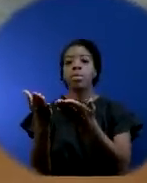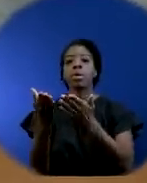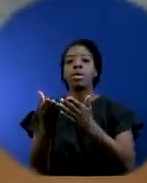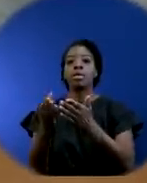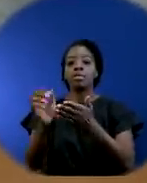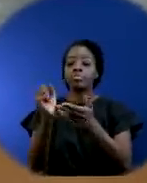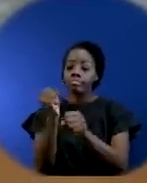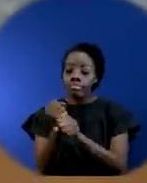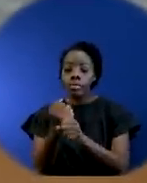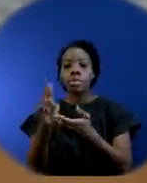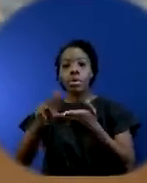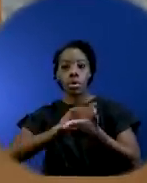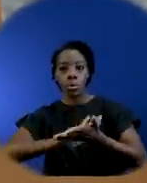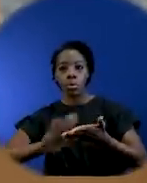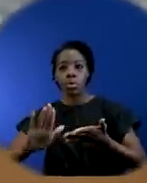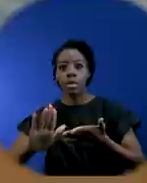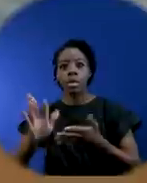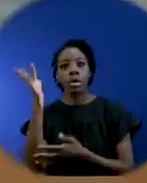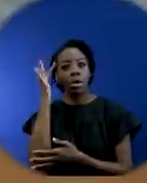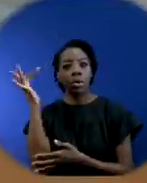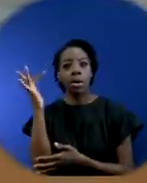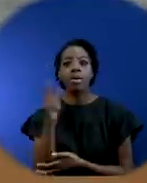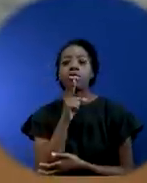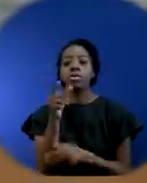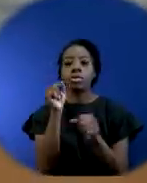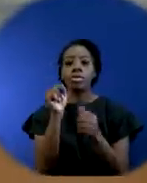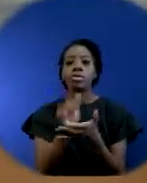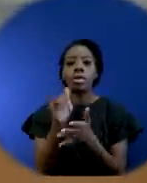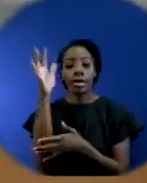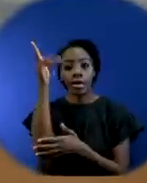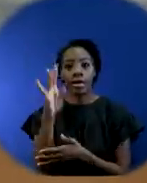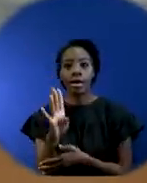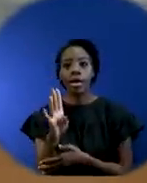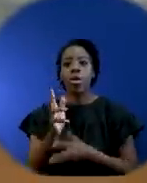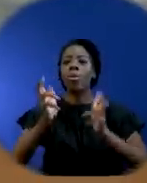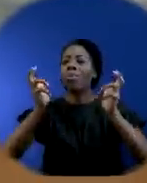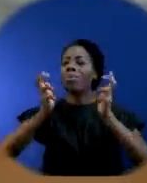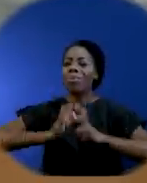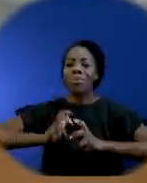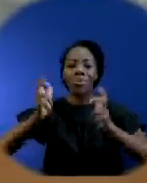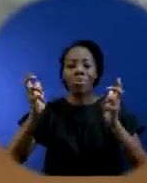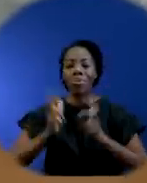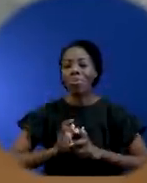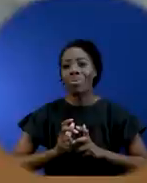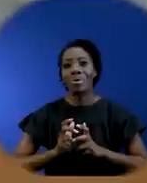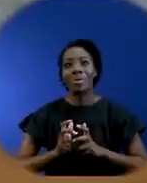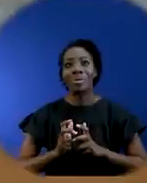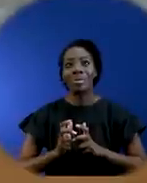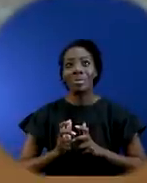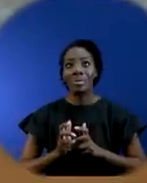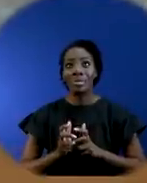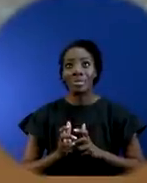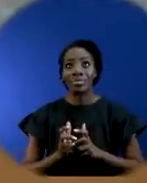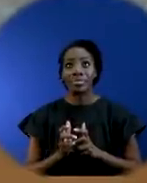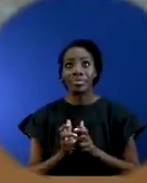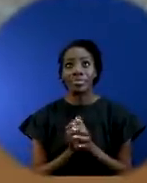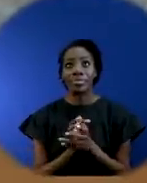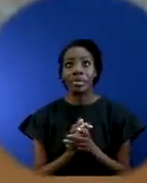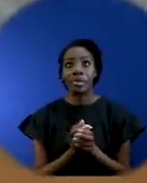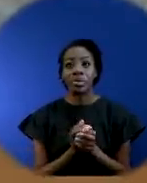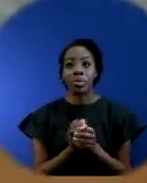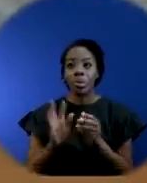unto the Lord so that God supernaturally, miraculously, will